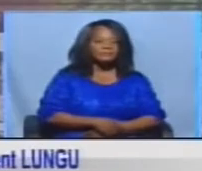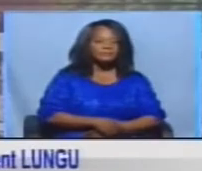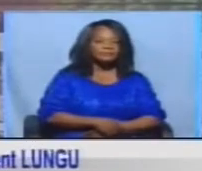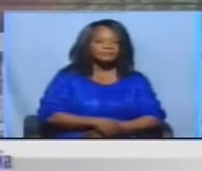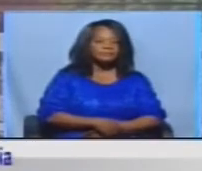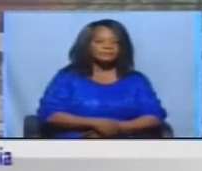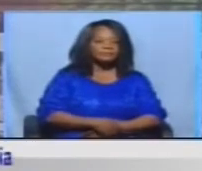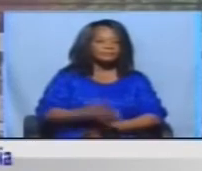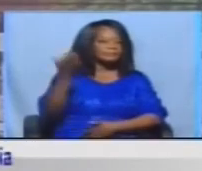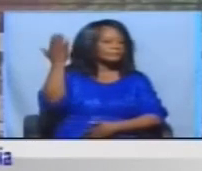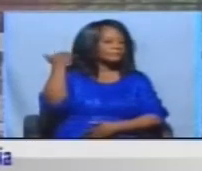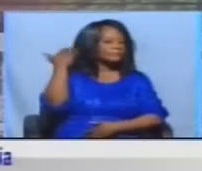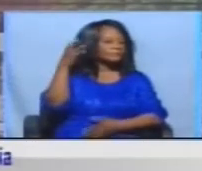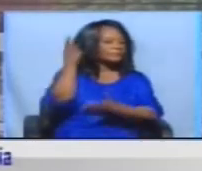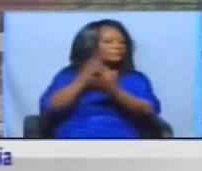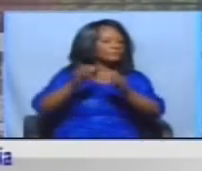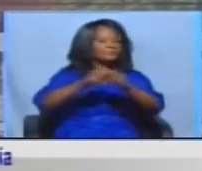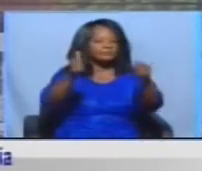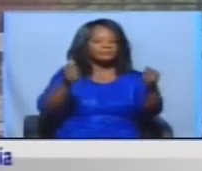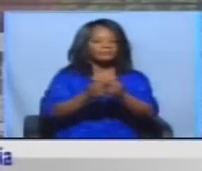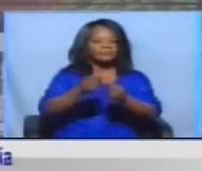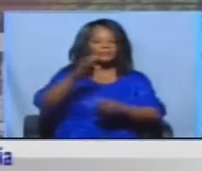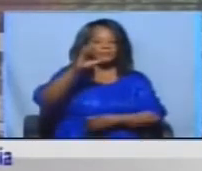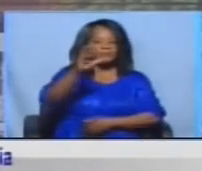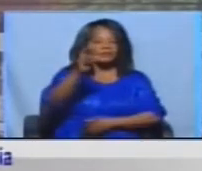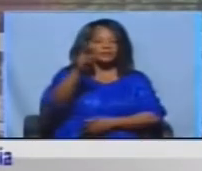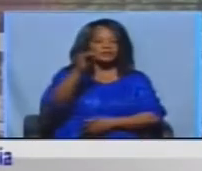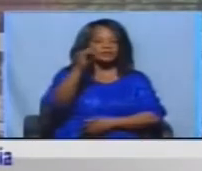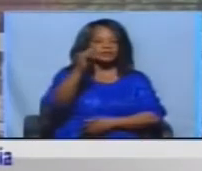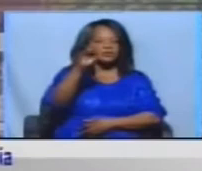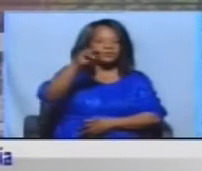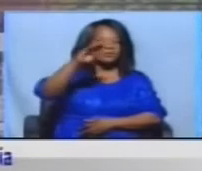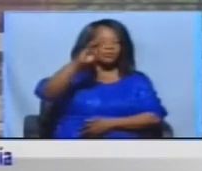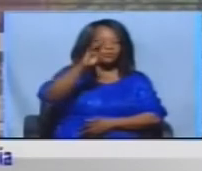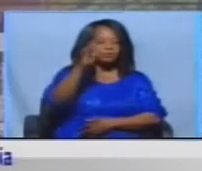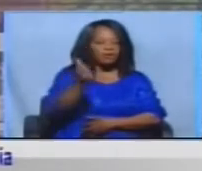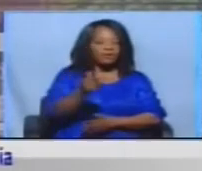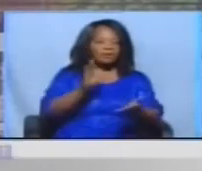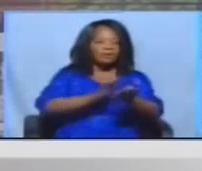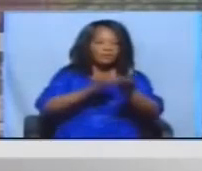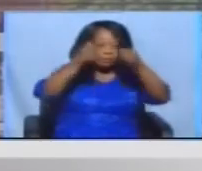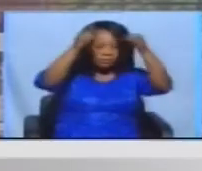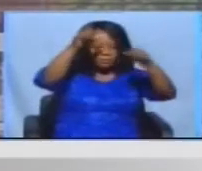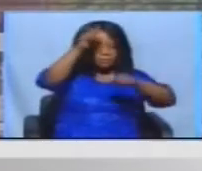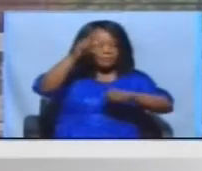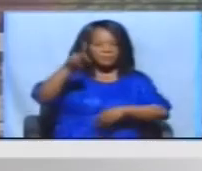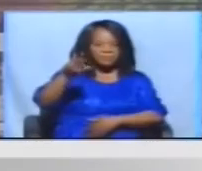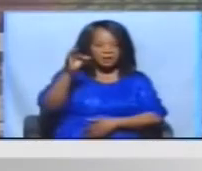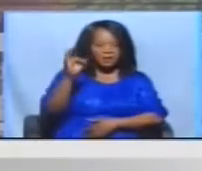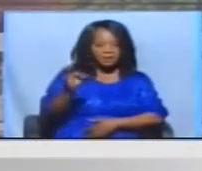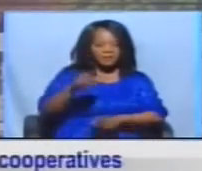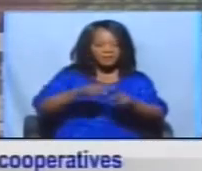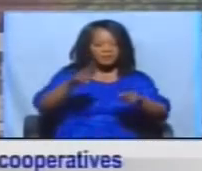2017. Former PAF Secretary General Charles Chimumbwa has endorsed President Edgar Lungu as the PAF presidential candidate